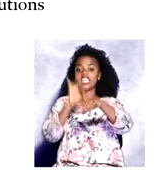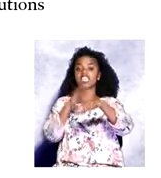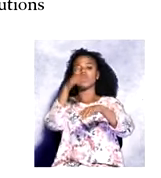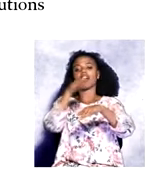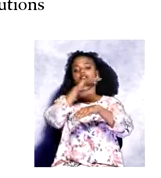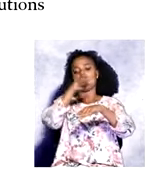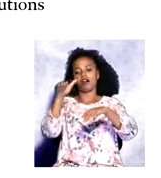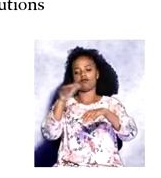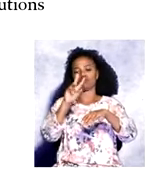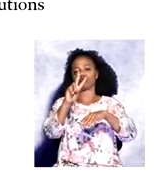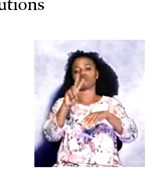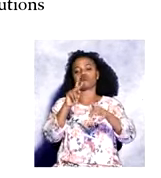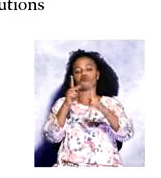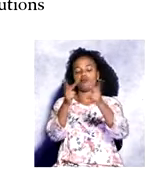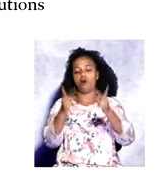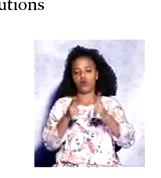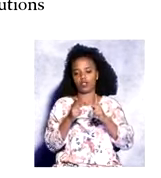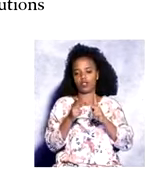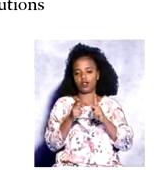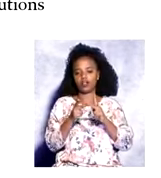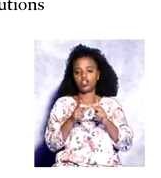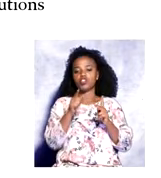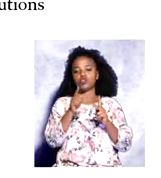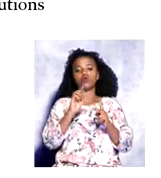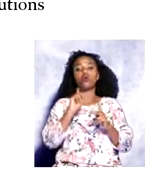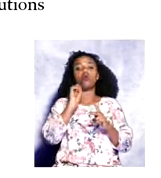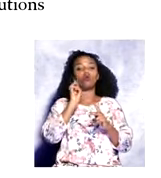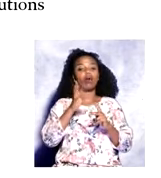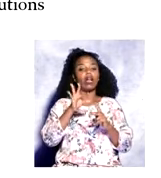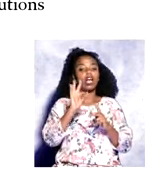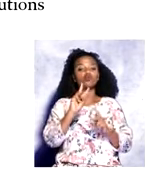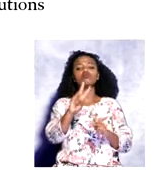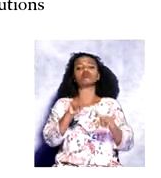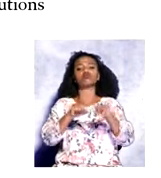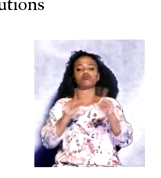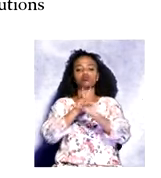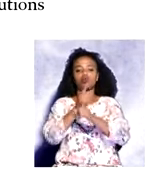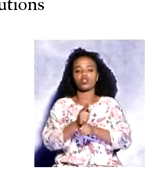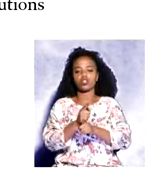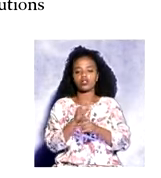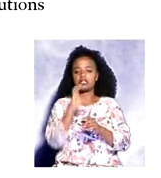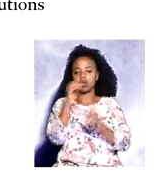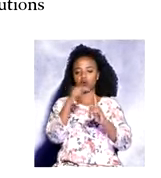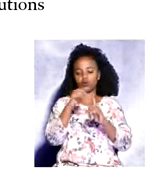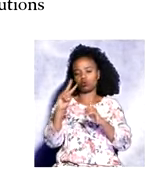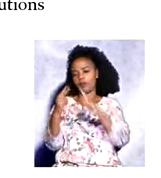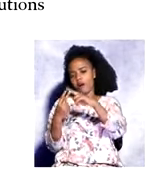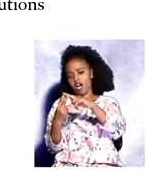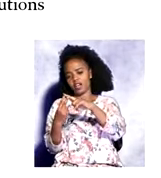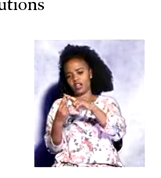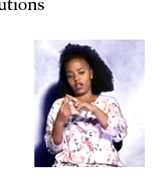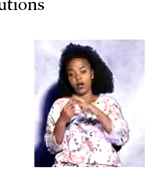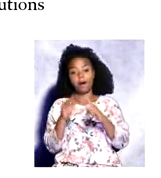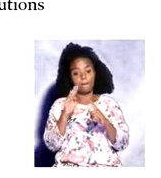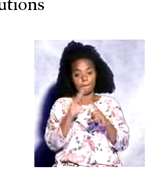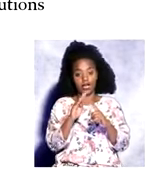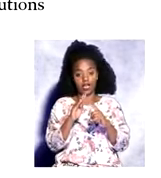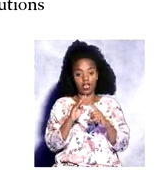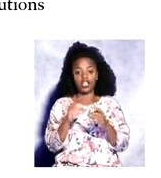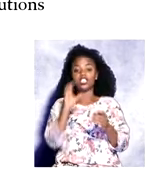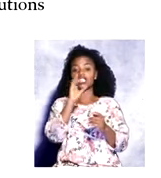points. You will have two particular solutions, or the interval 0 to 2 pi if b is between